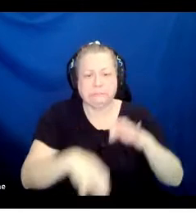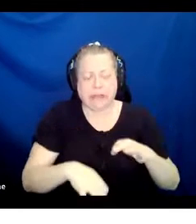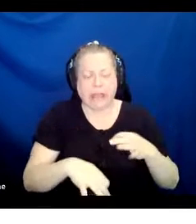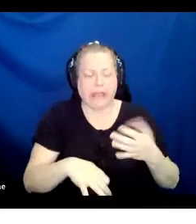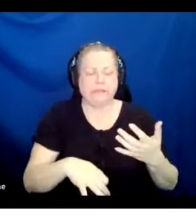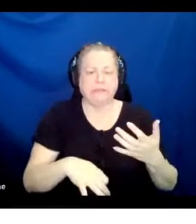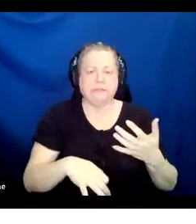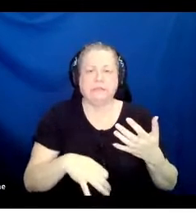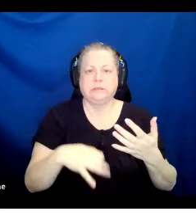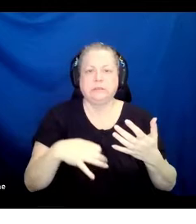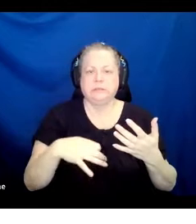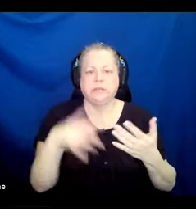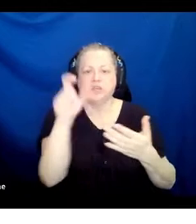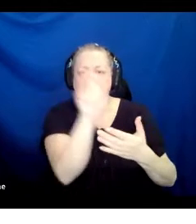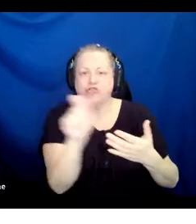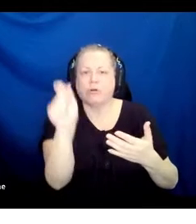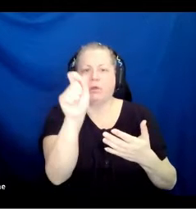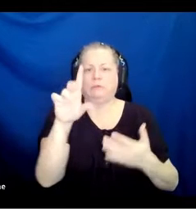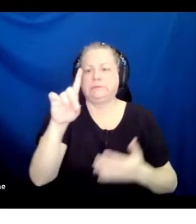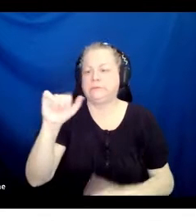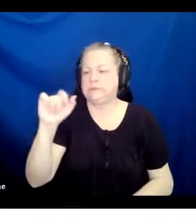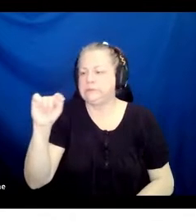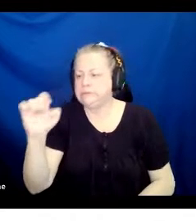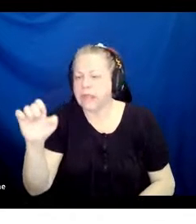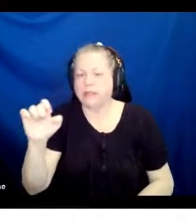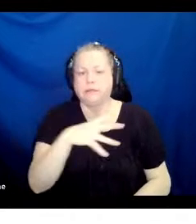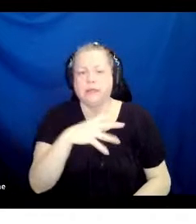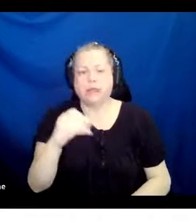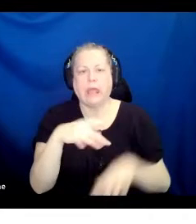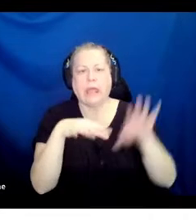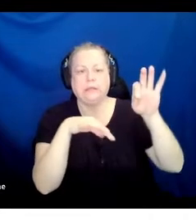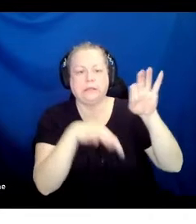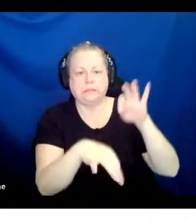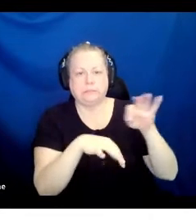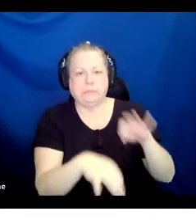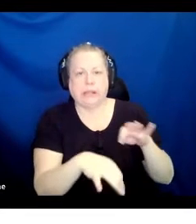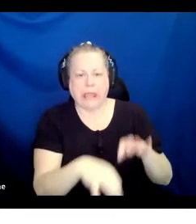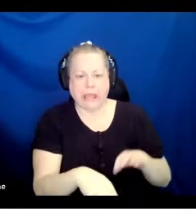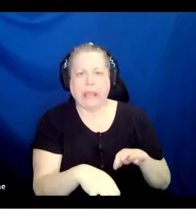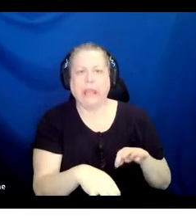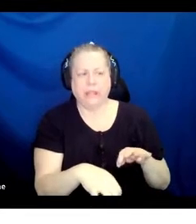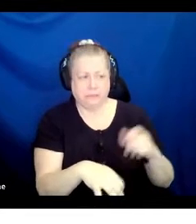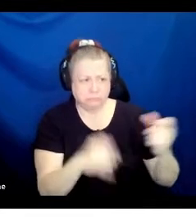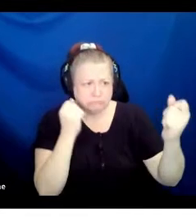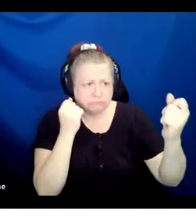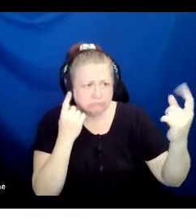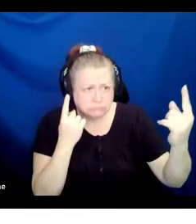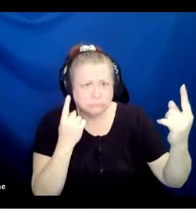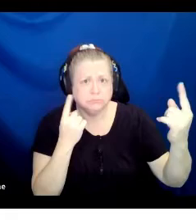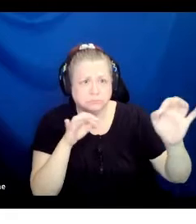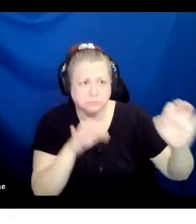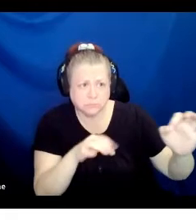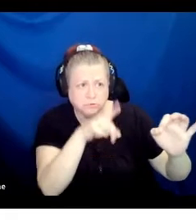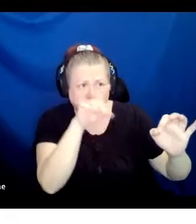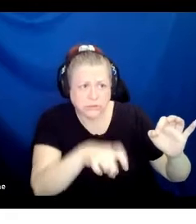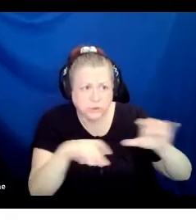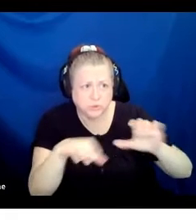date that they need to renew by, and walk them through instructions and make sure they understand what action they need to